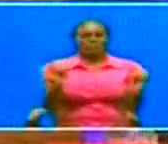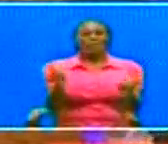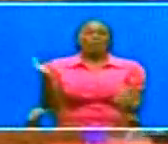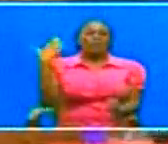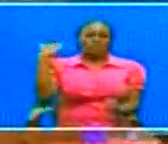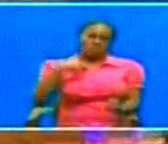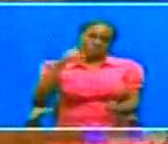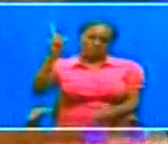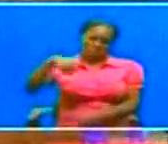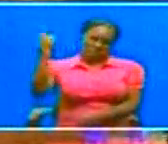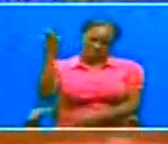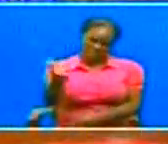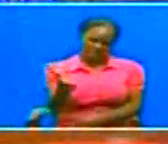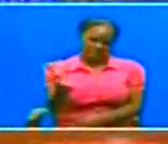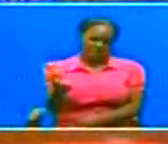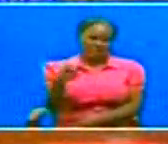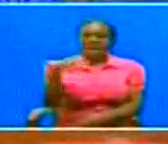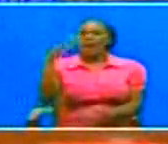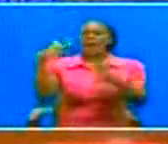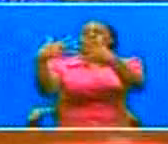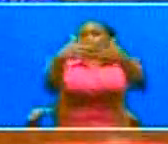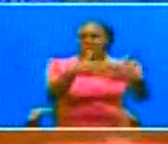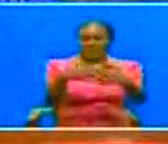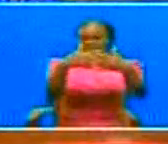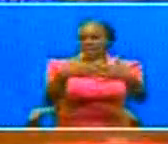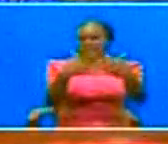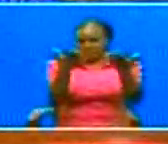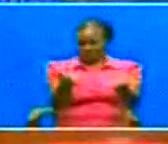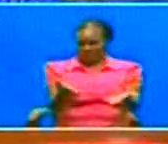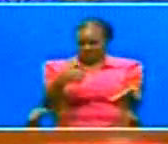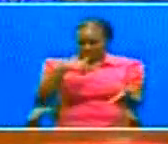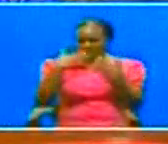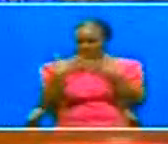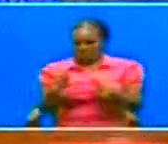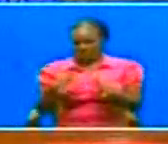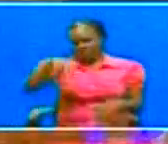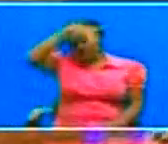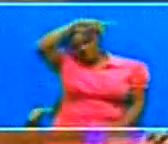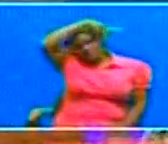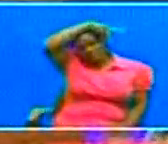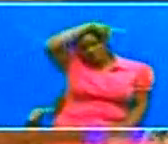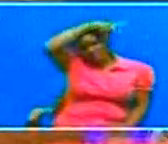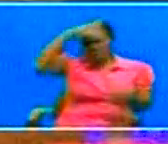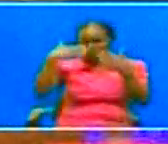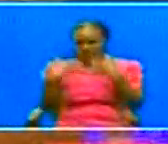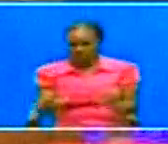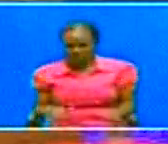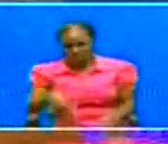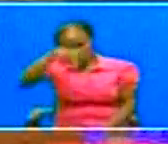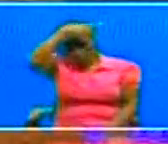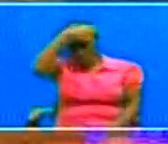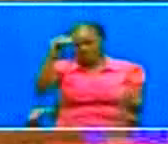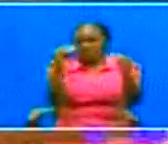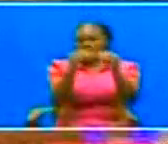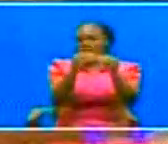Mm-hmm. Recognition. So, we're still in America. We're in America, and I finished my degree, and doing my degree, I